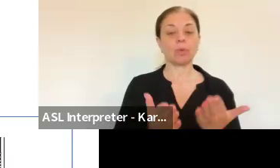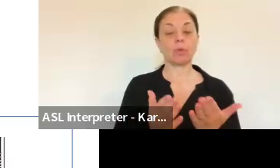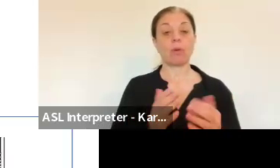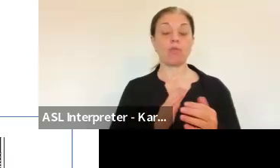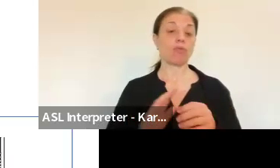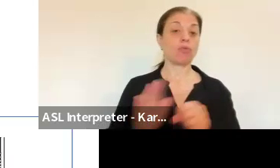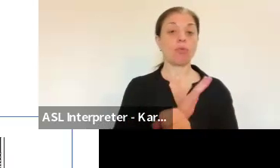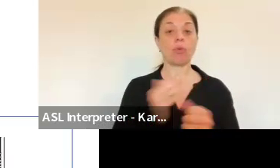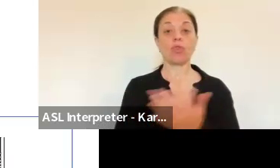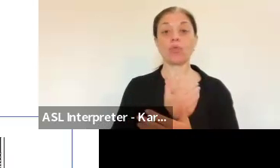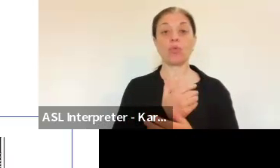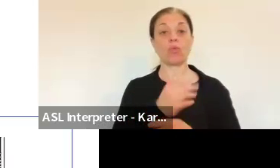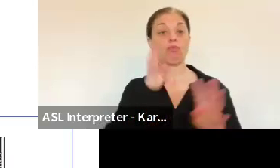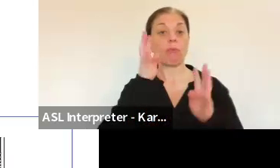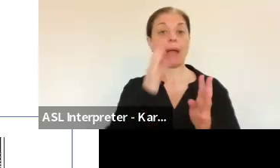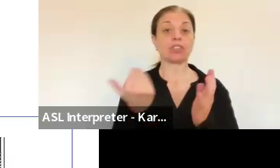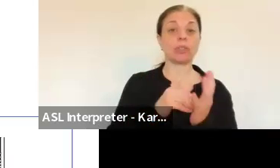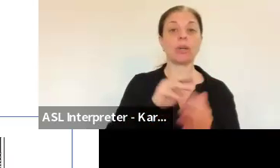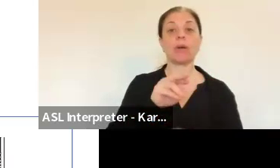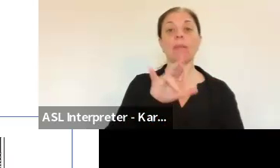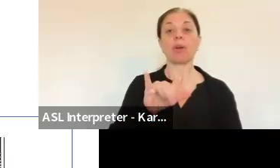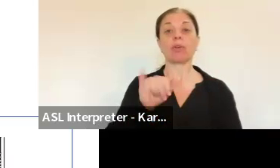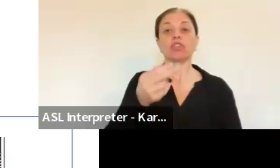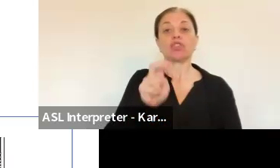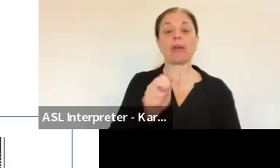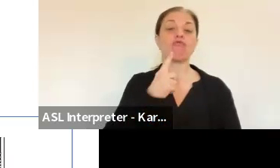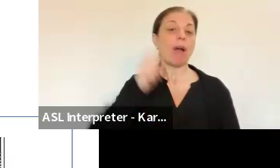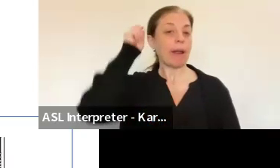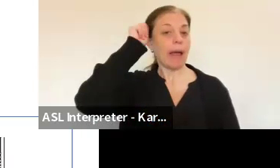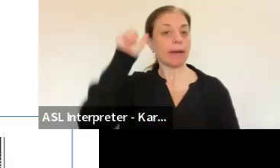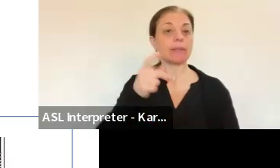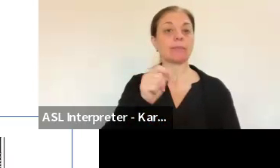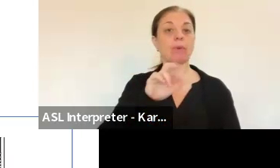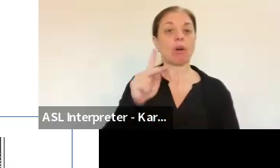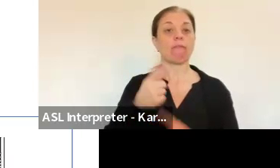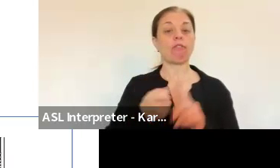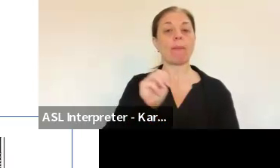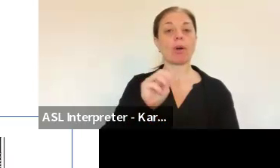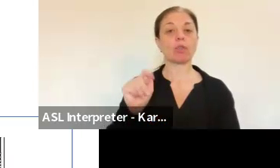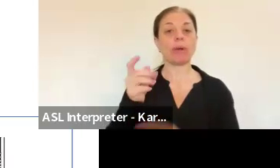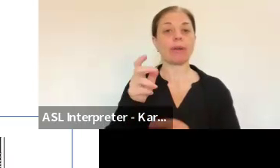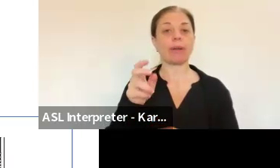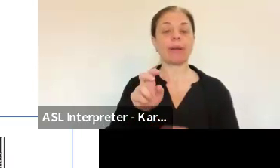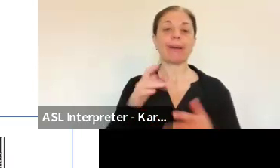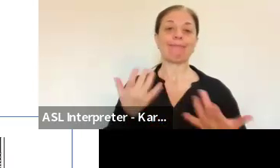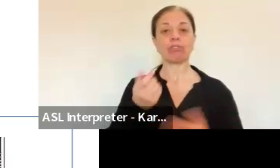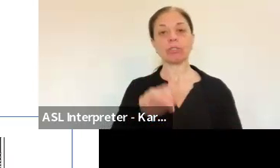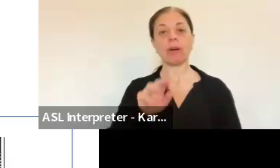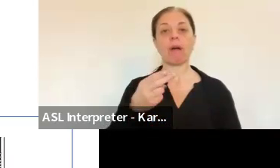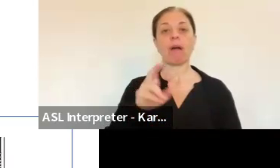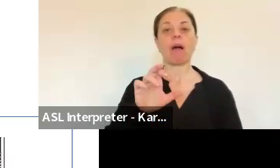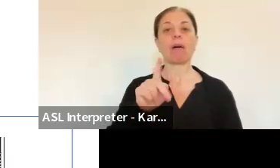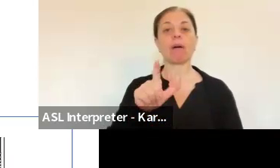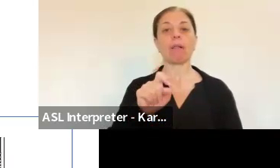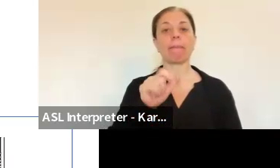brand new reimagining, Mary Jane, the red-headed spark from Mark Twain's Adventures of Huckleberry Finn, who